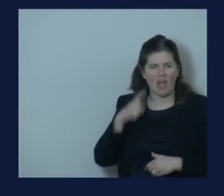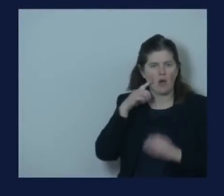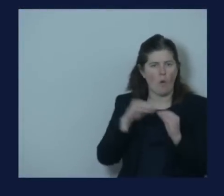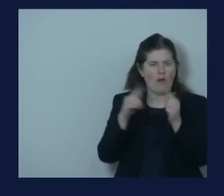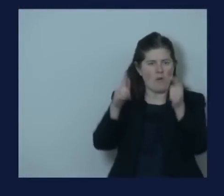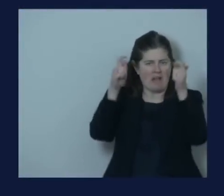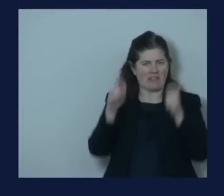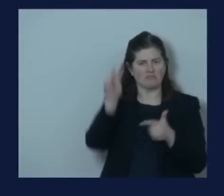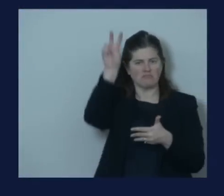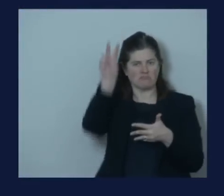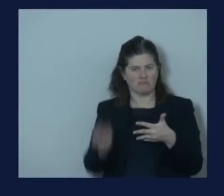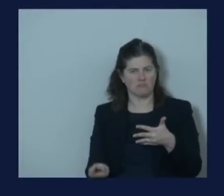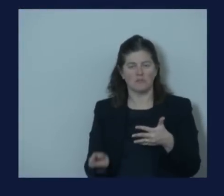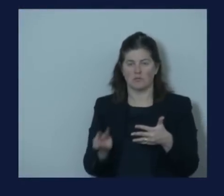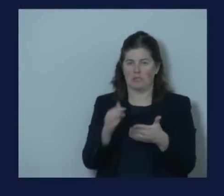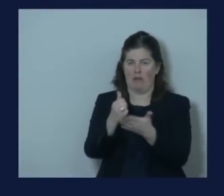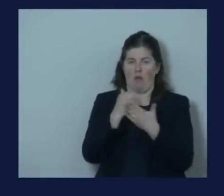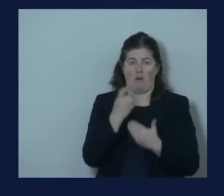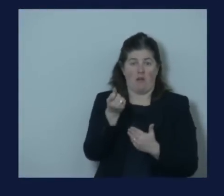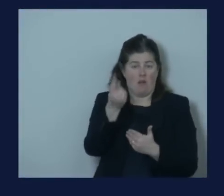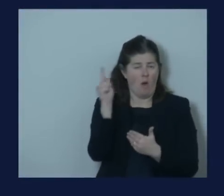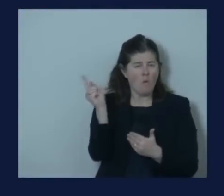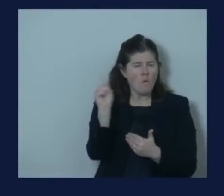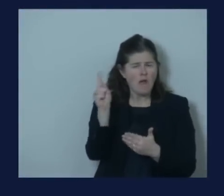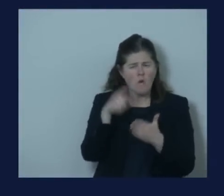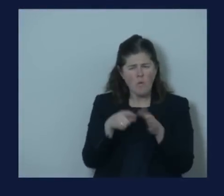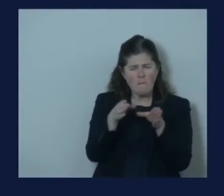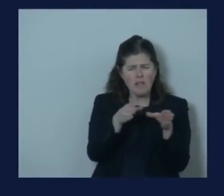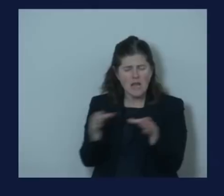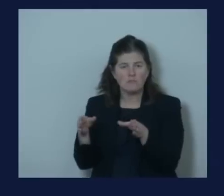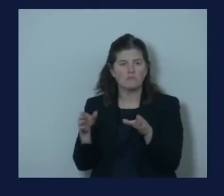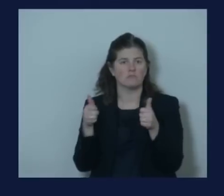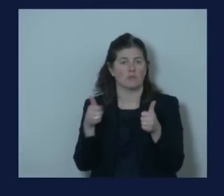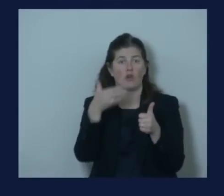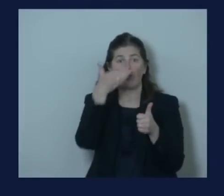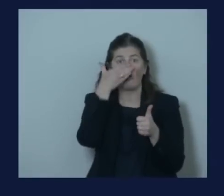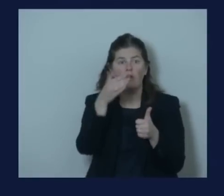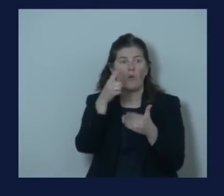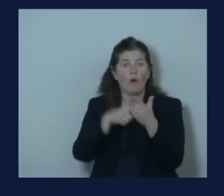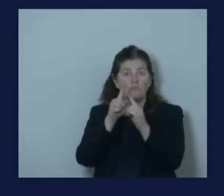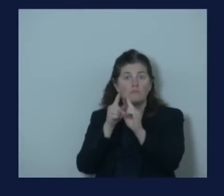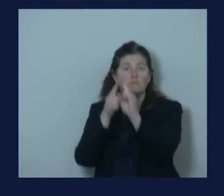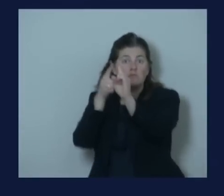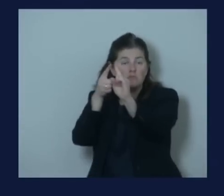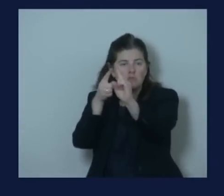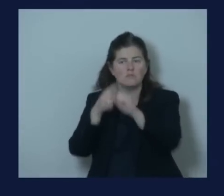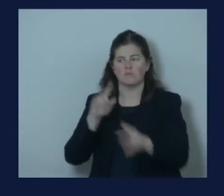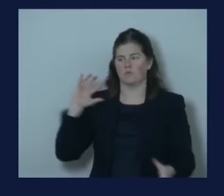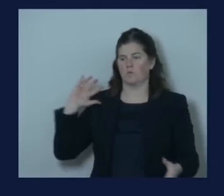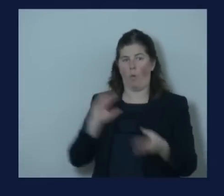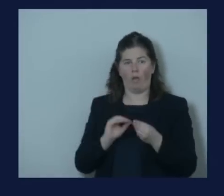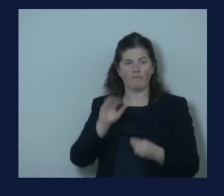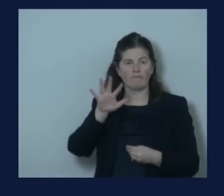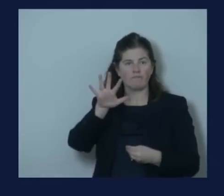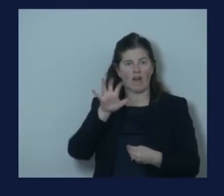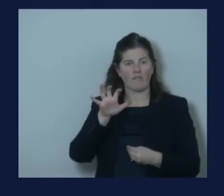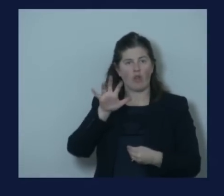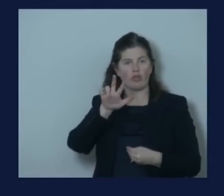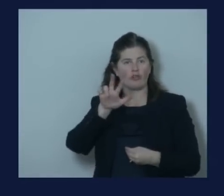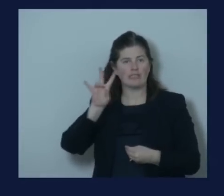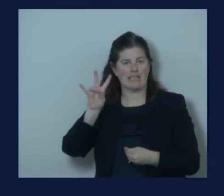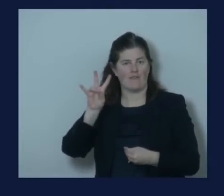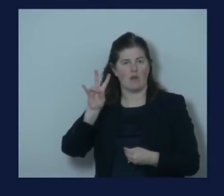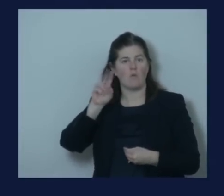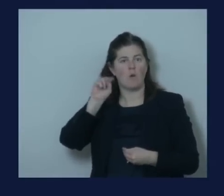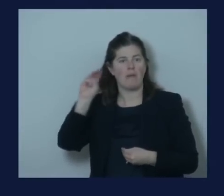just really want us to understand where we are, which is great, and where we're headed. We have 537 New Mexico